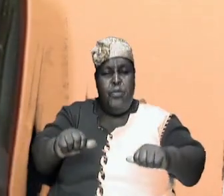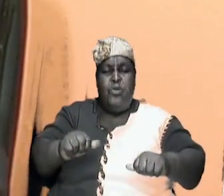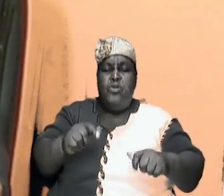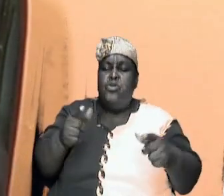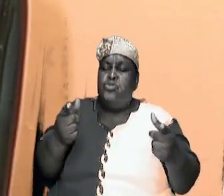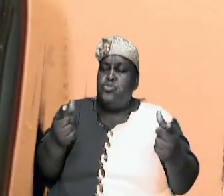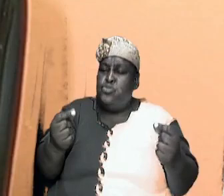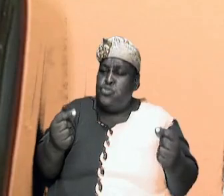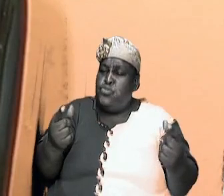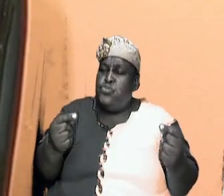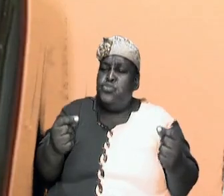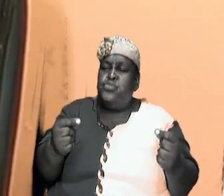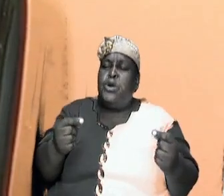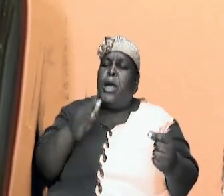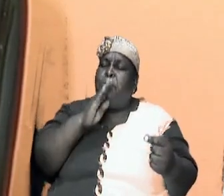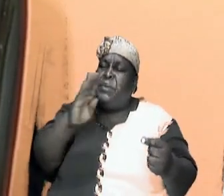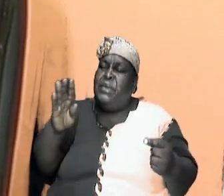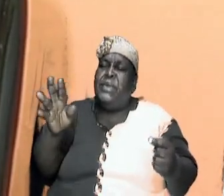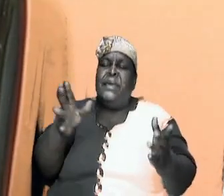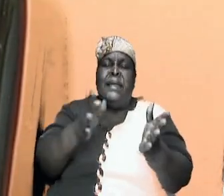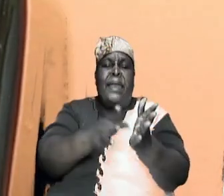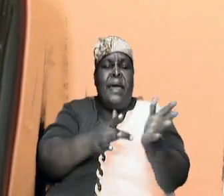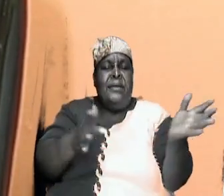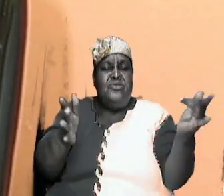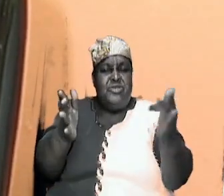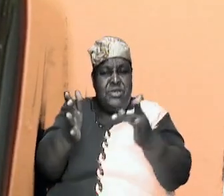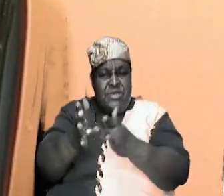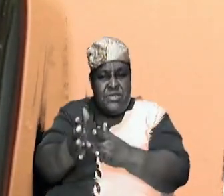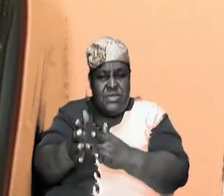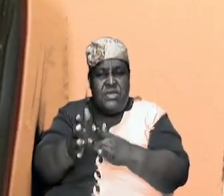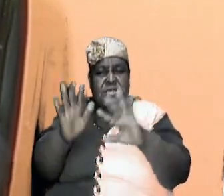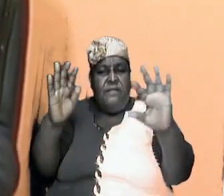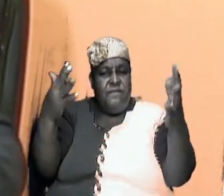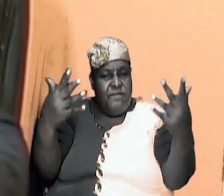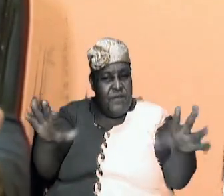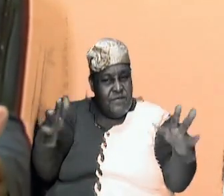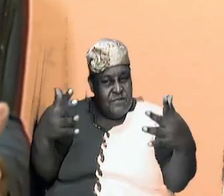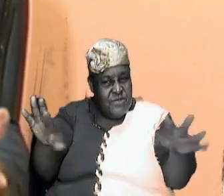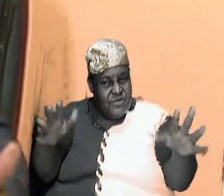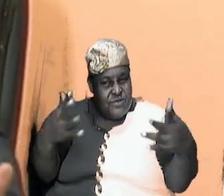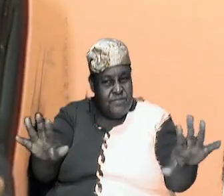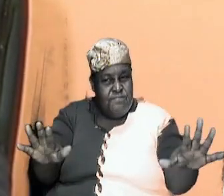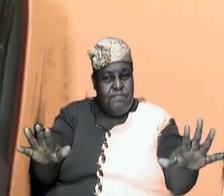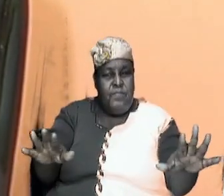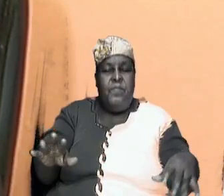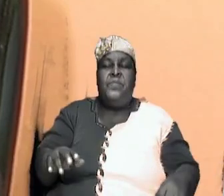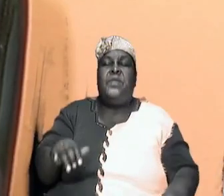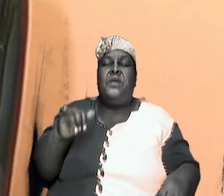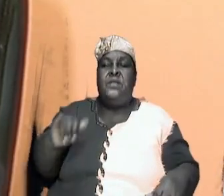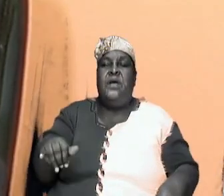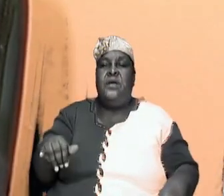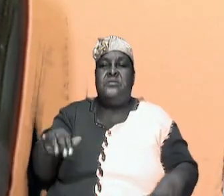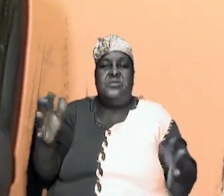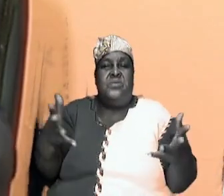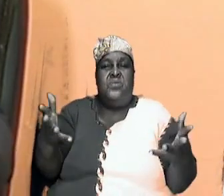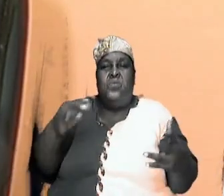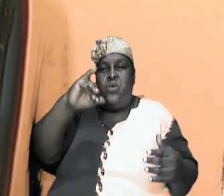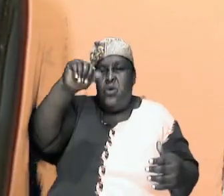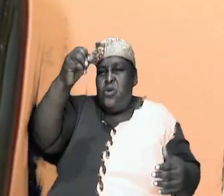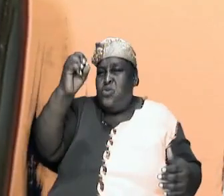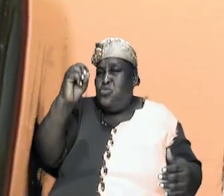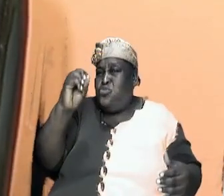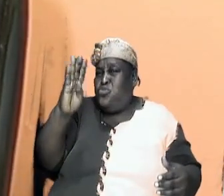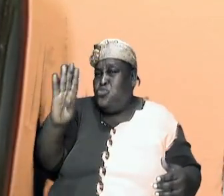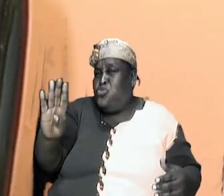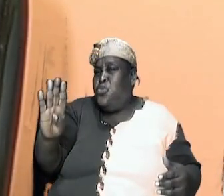do the Master's business and to complete it. You know? That is what drove a lot of